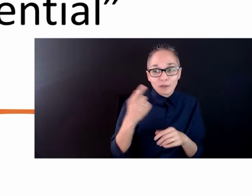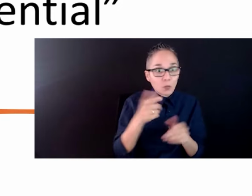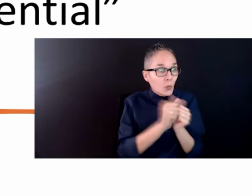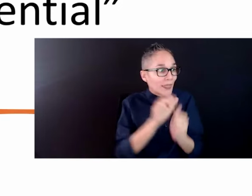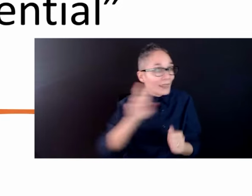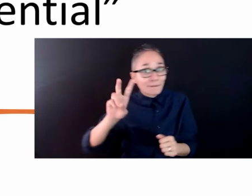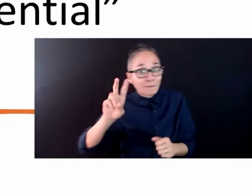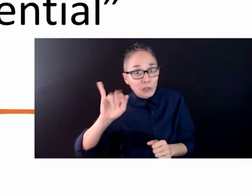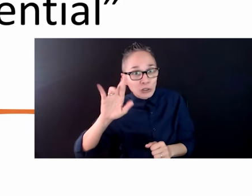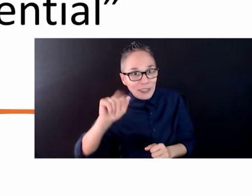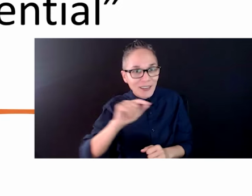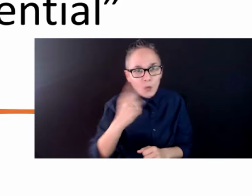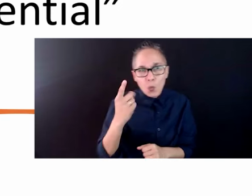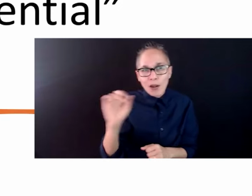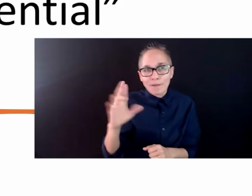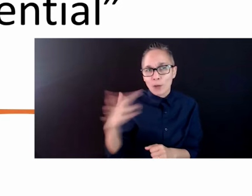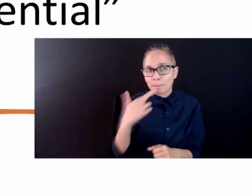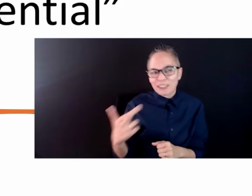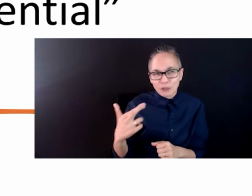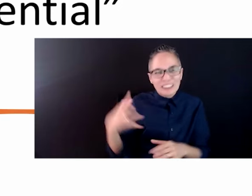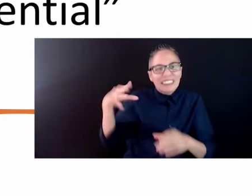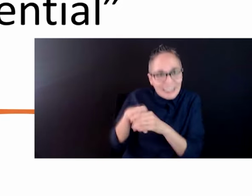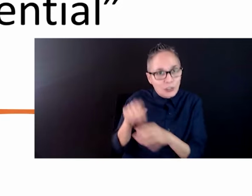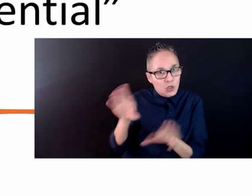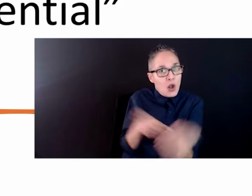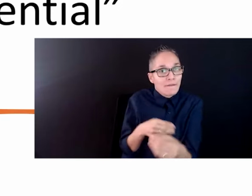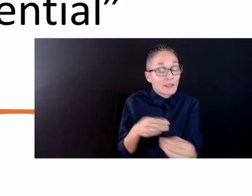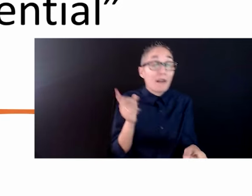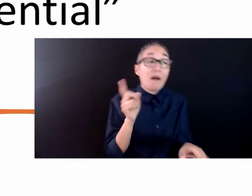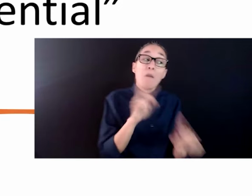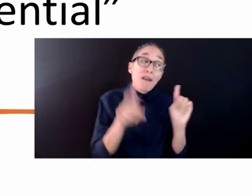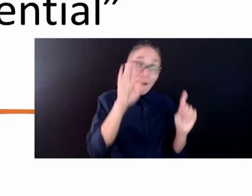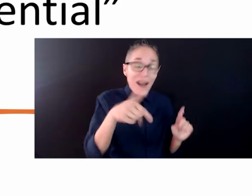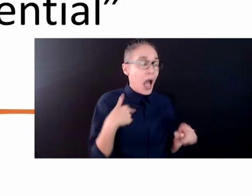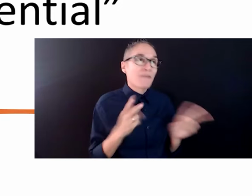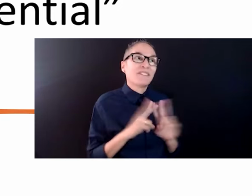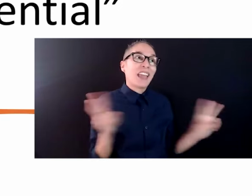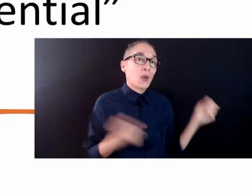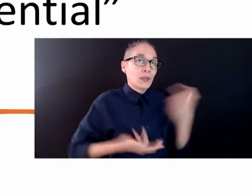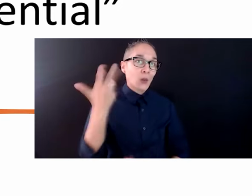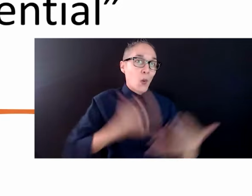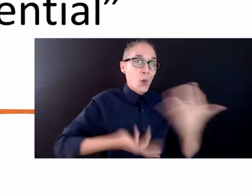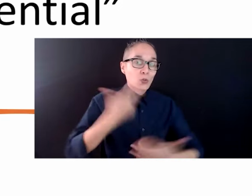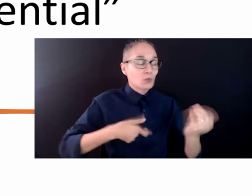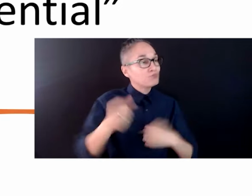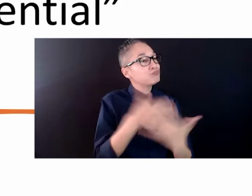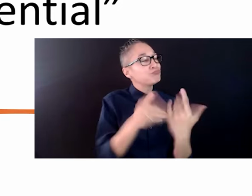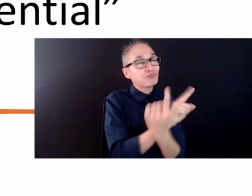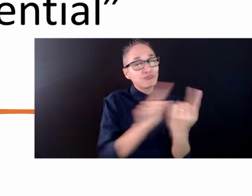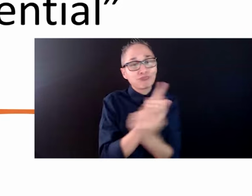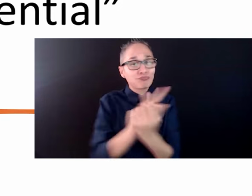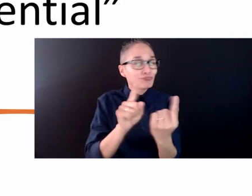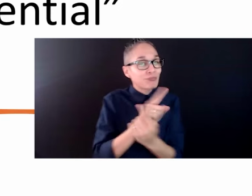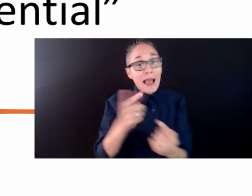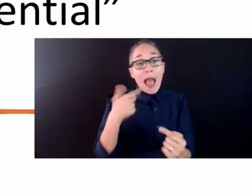Yeah, right? but I'm also a social freaking butterfly, and I have so many fields that I